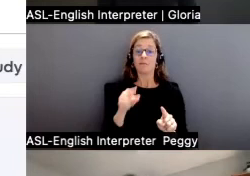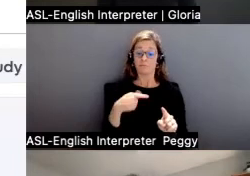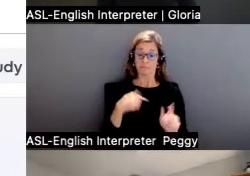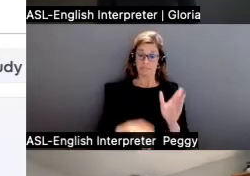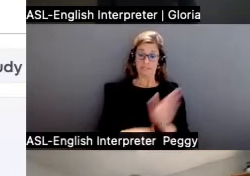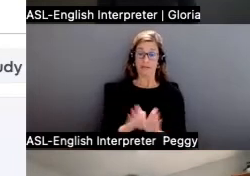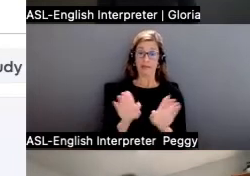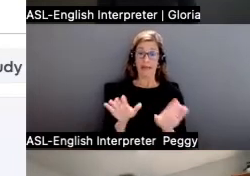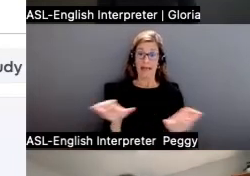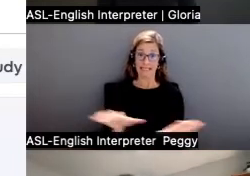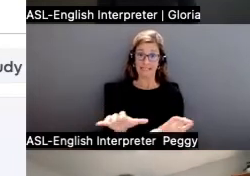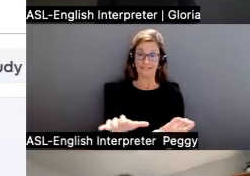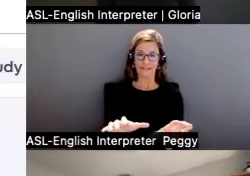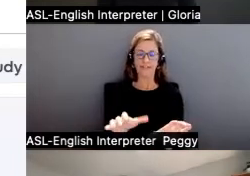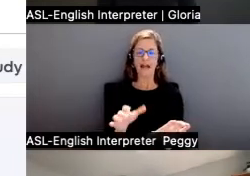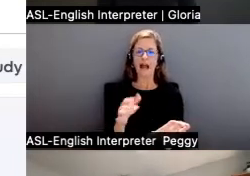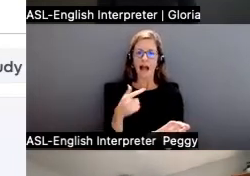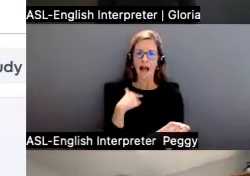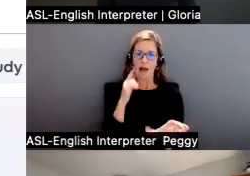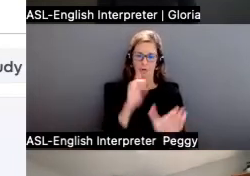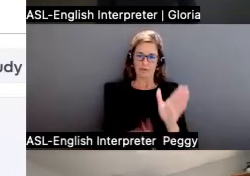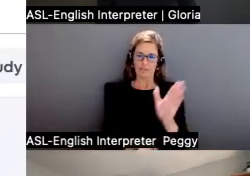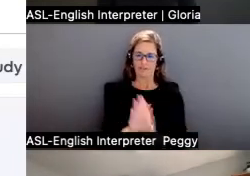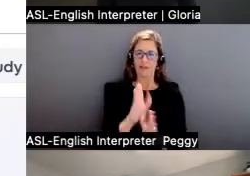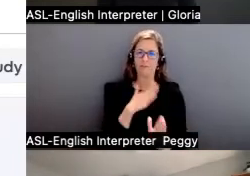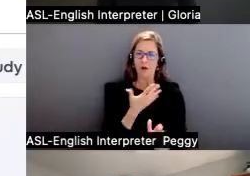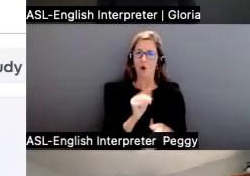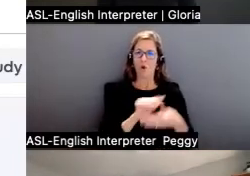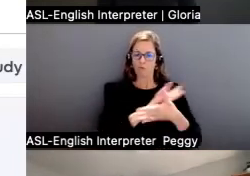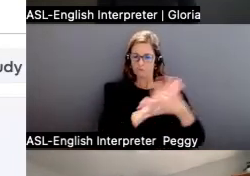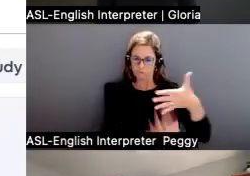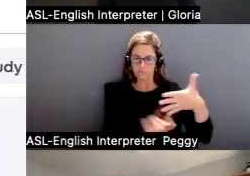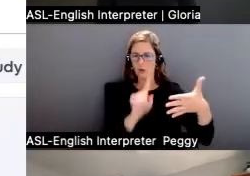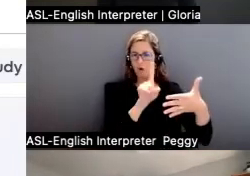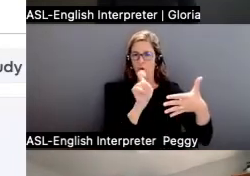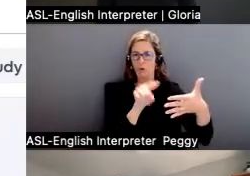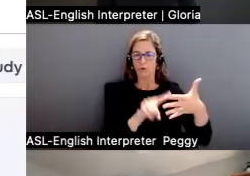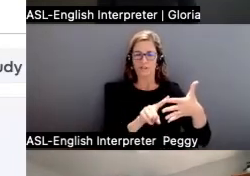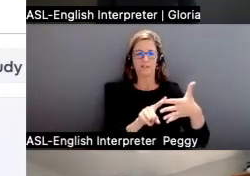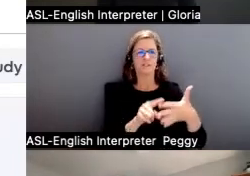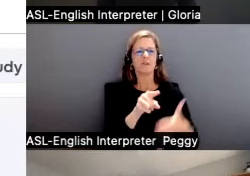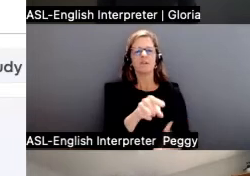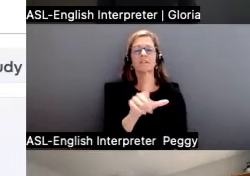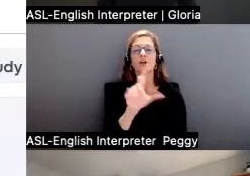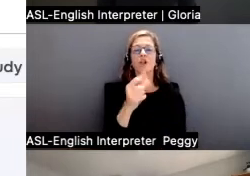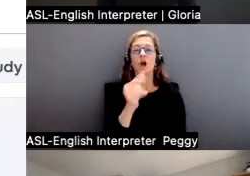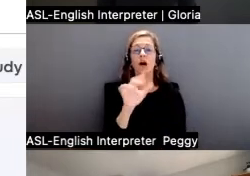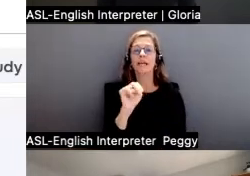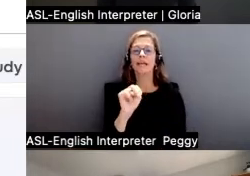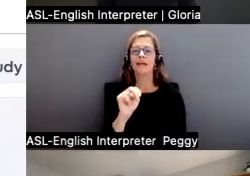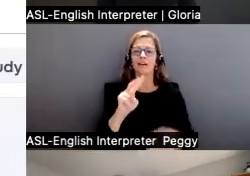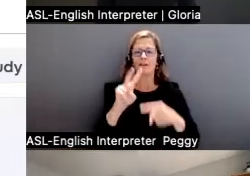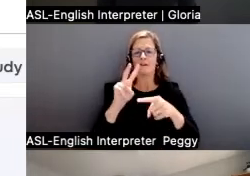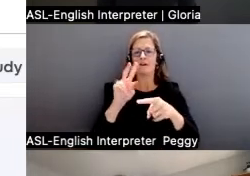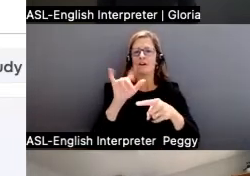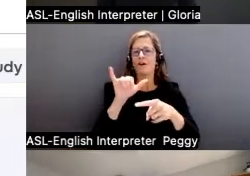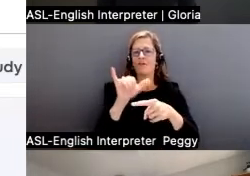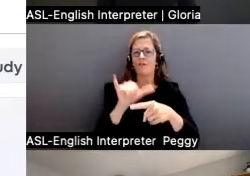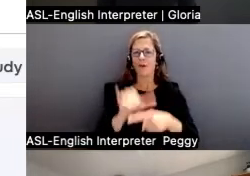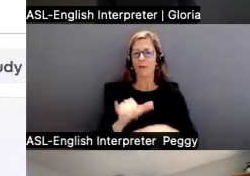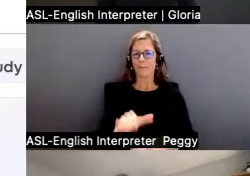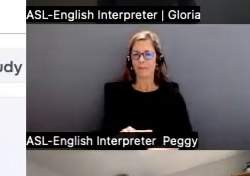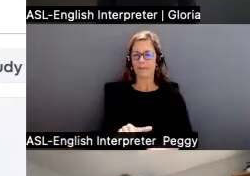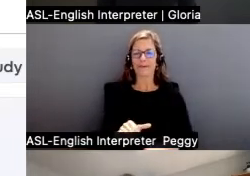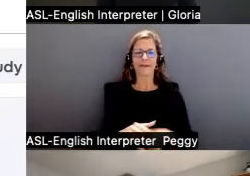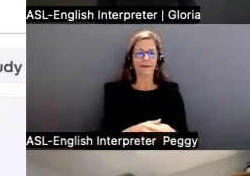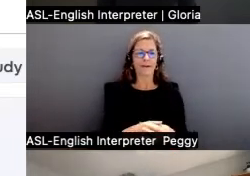own collection of questions. So this is an example, login vocabulary. I only have a few terms that I put here as an